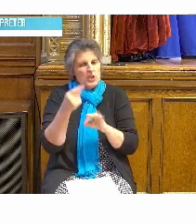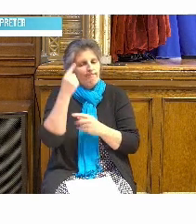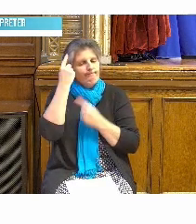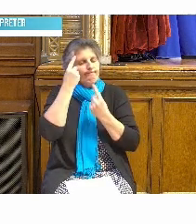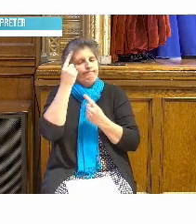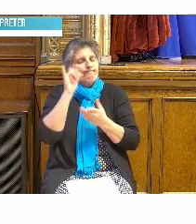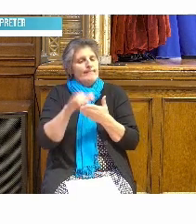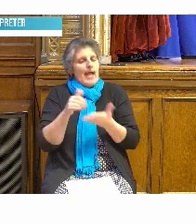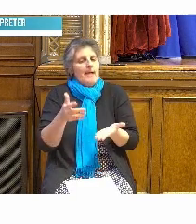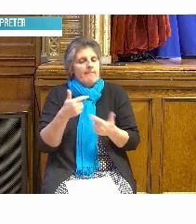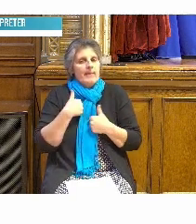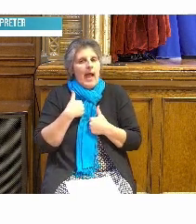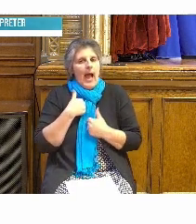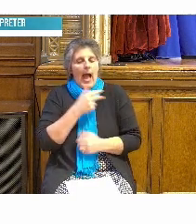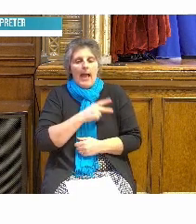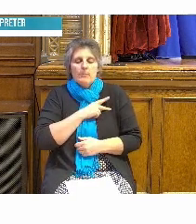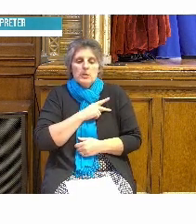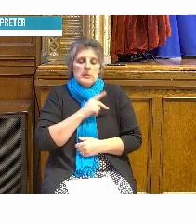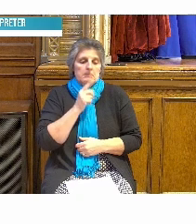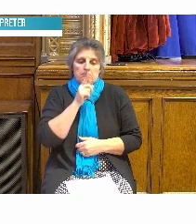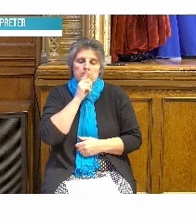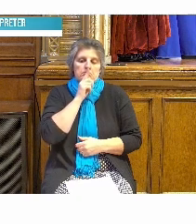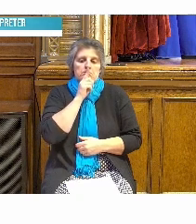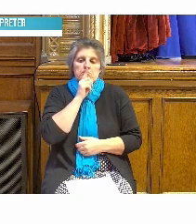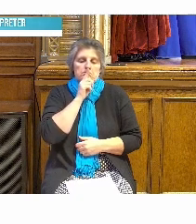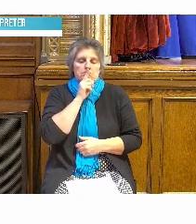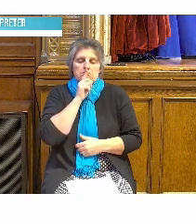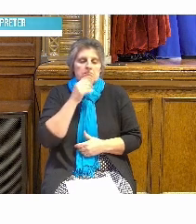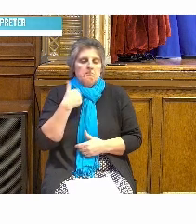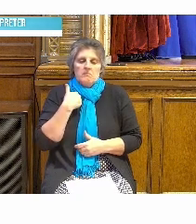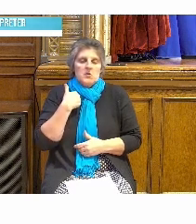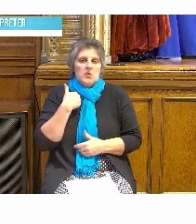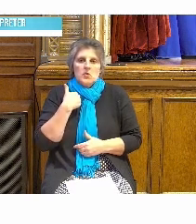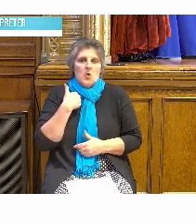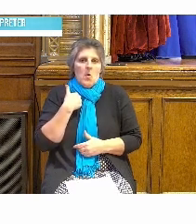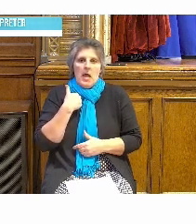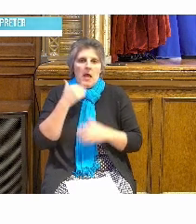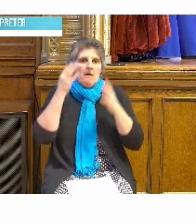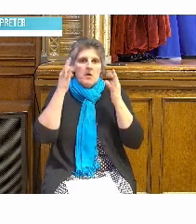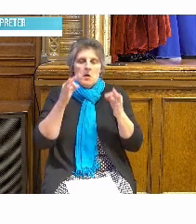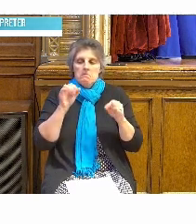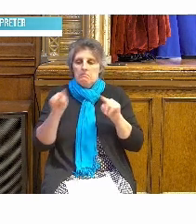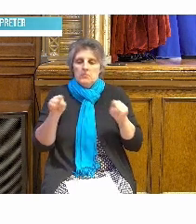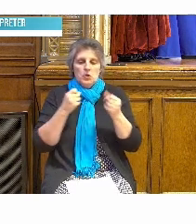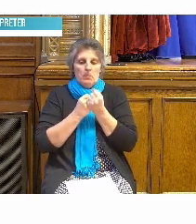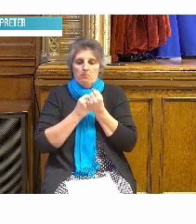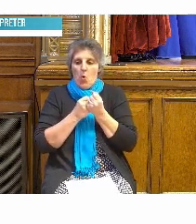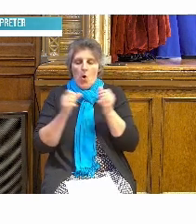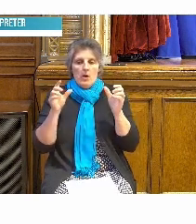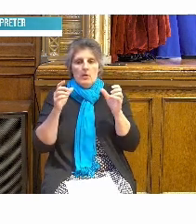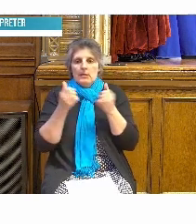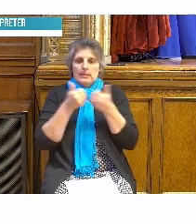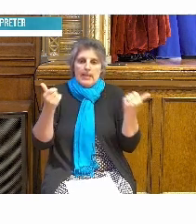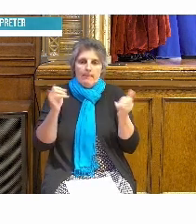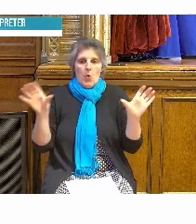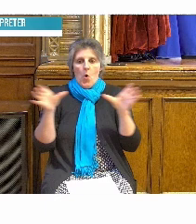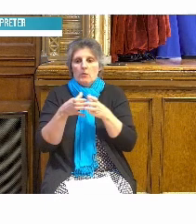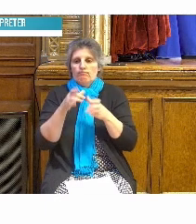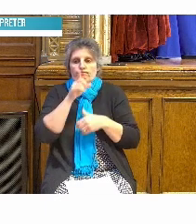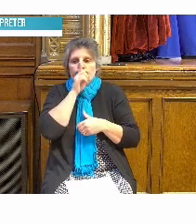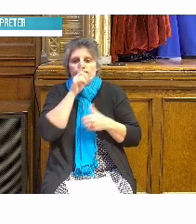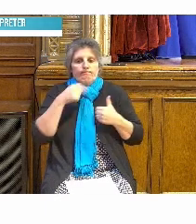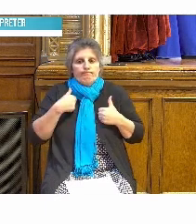consider. I personally don't have a definitive opinion, and just I'm